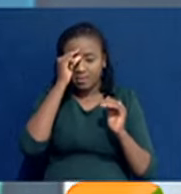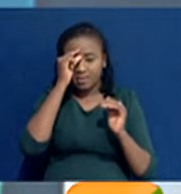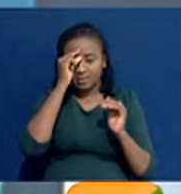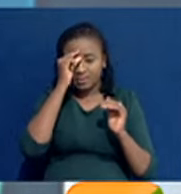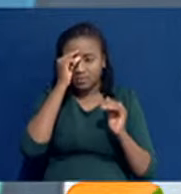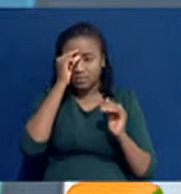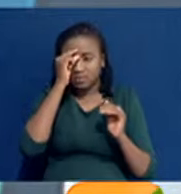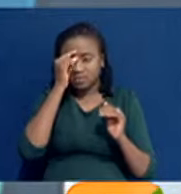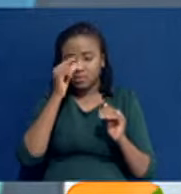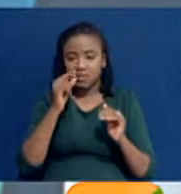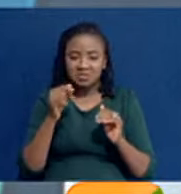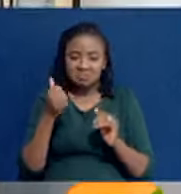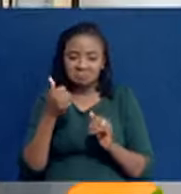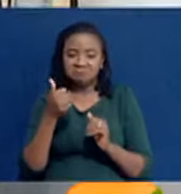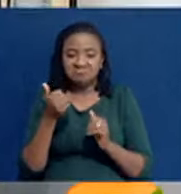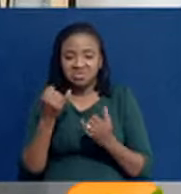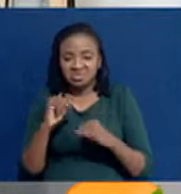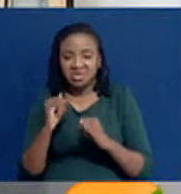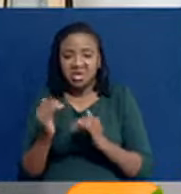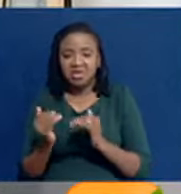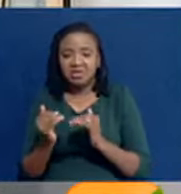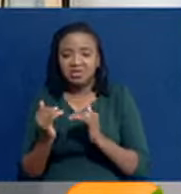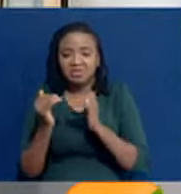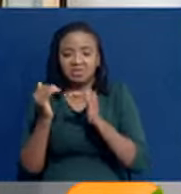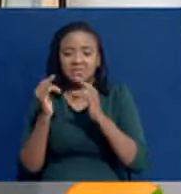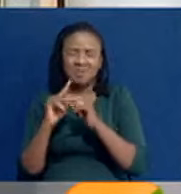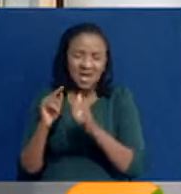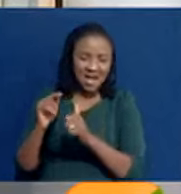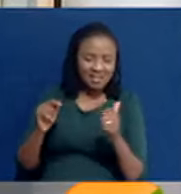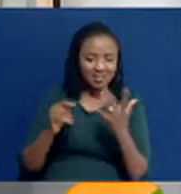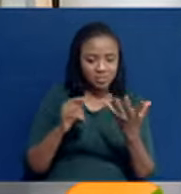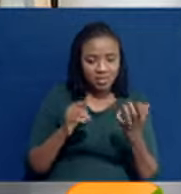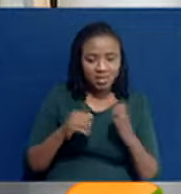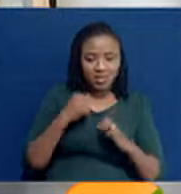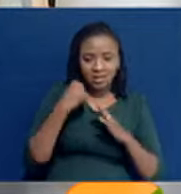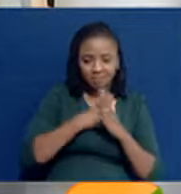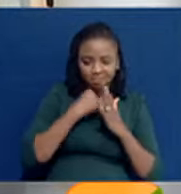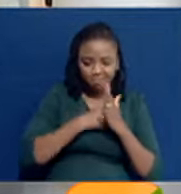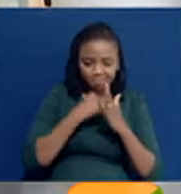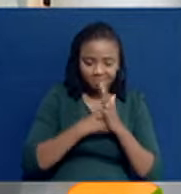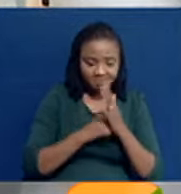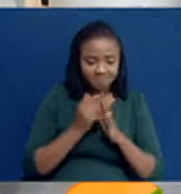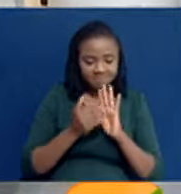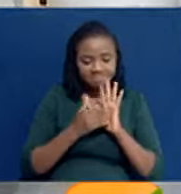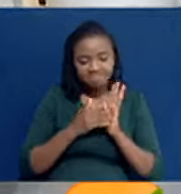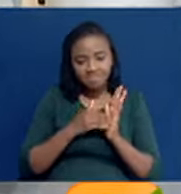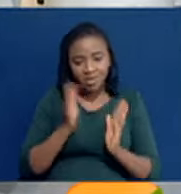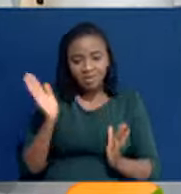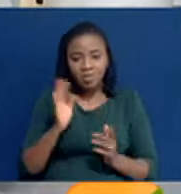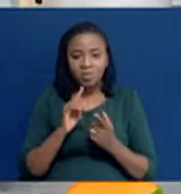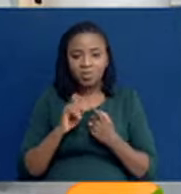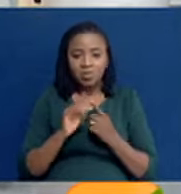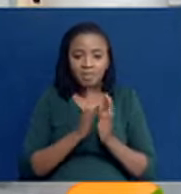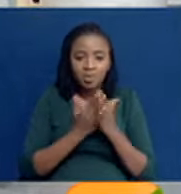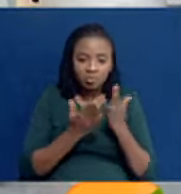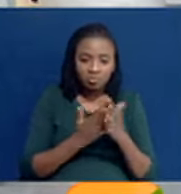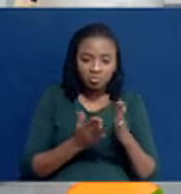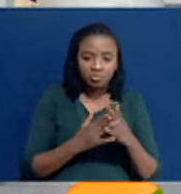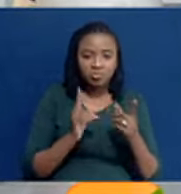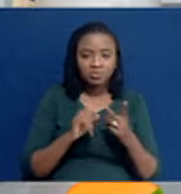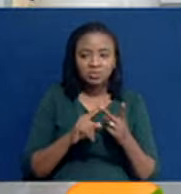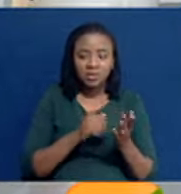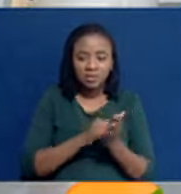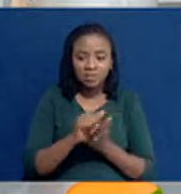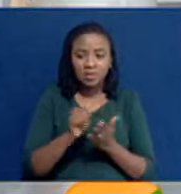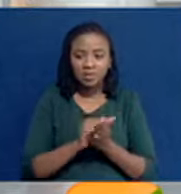wanting. So more memoirs, more autographies, more,